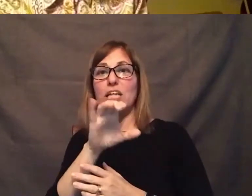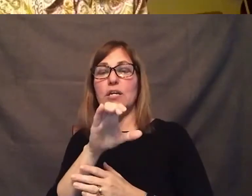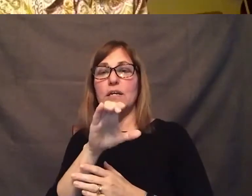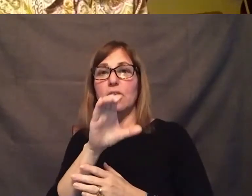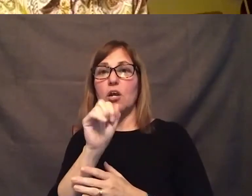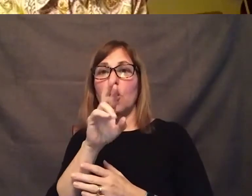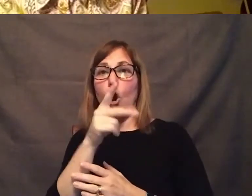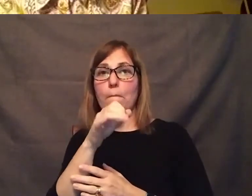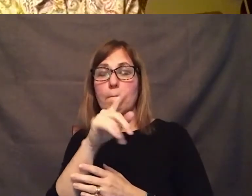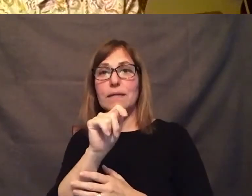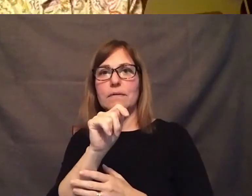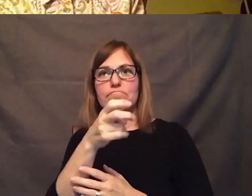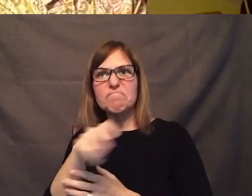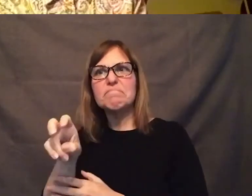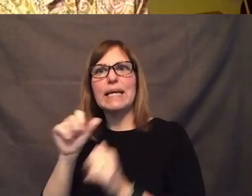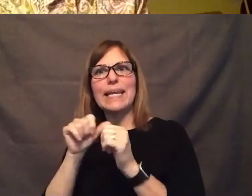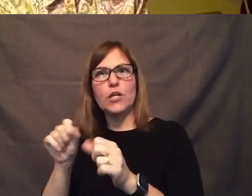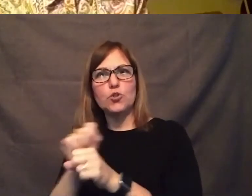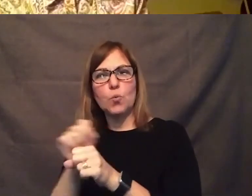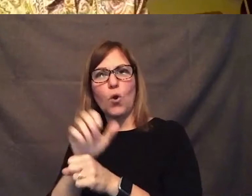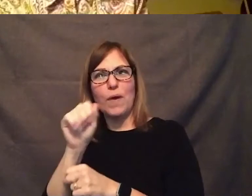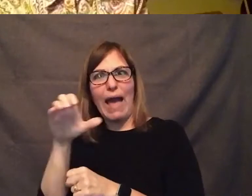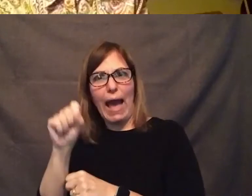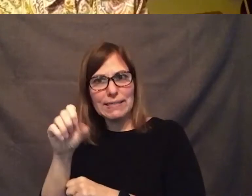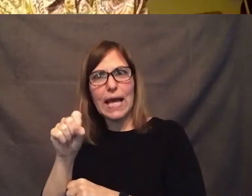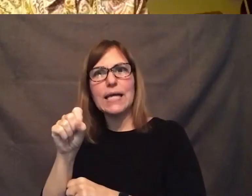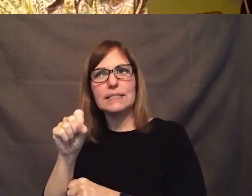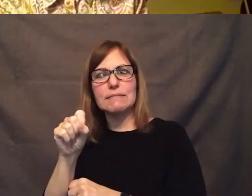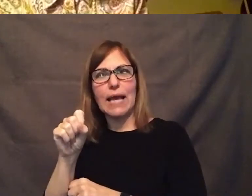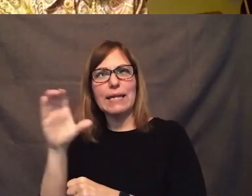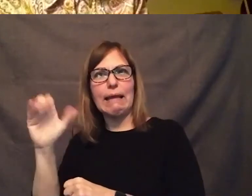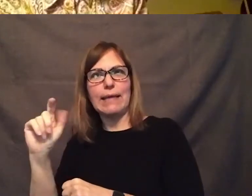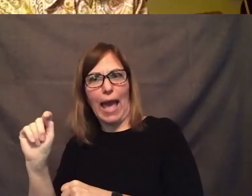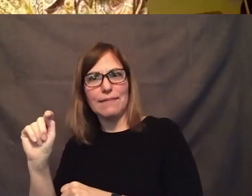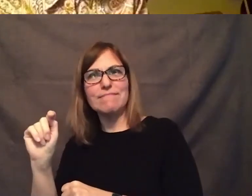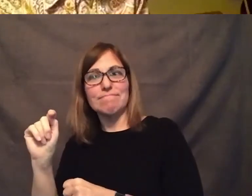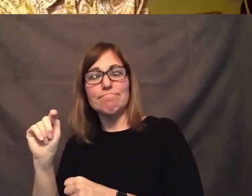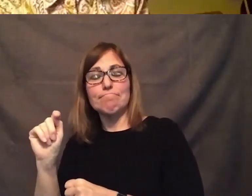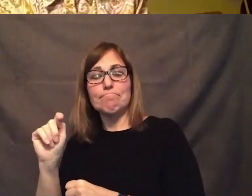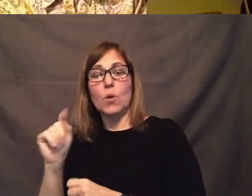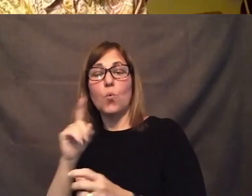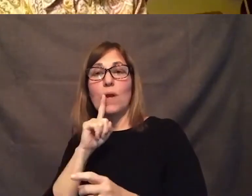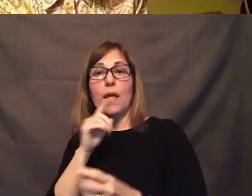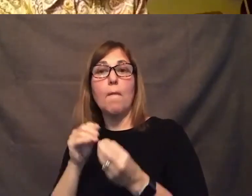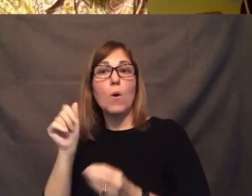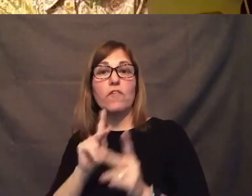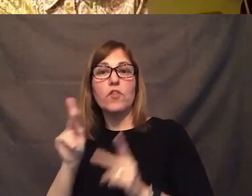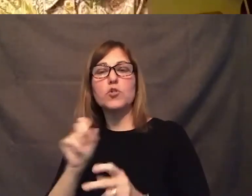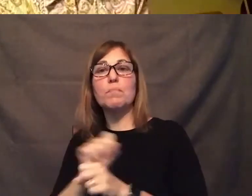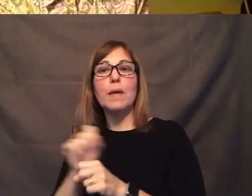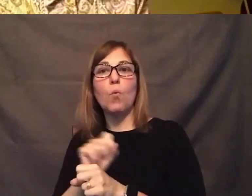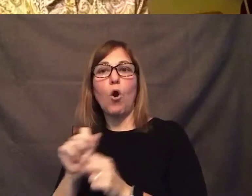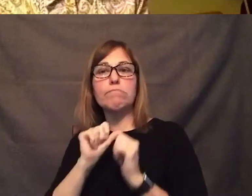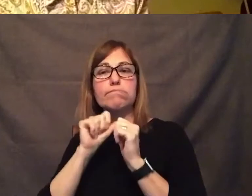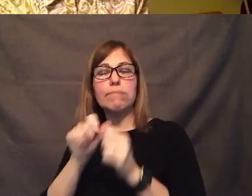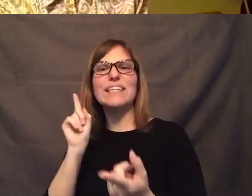with access with the CAT. And most of them worked until they got too ill to do so,